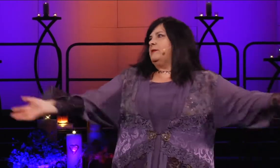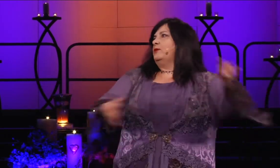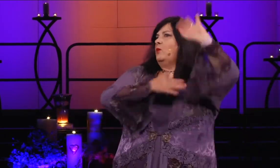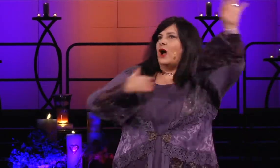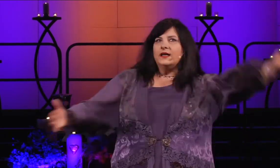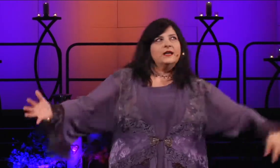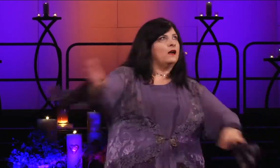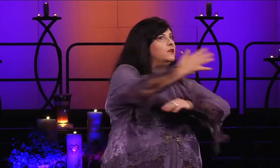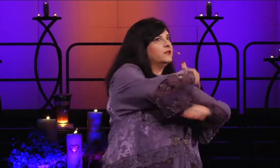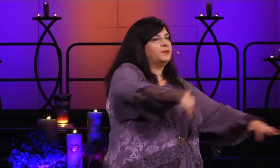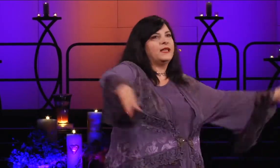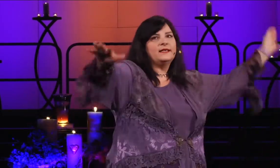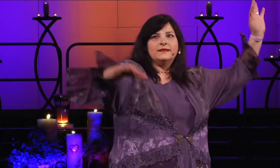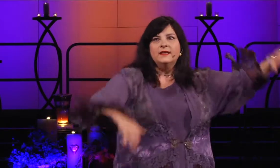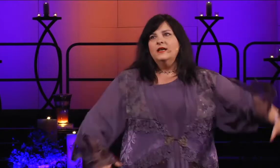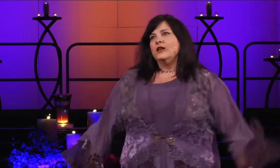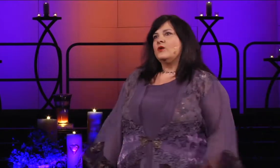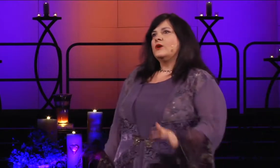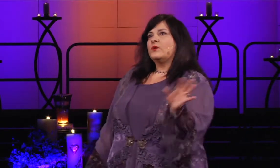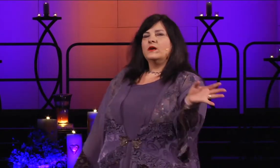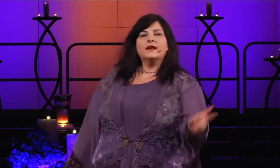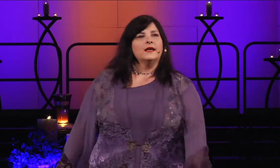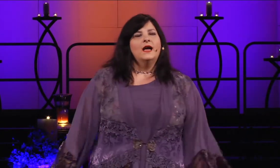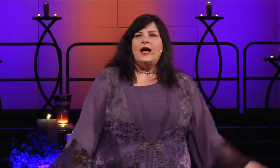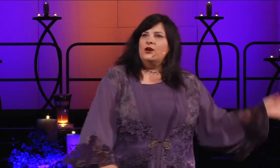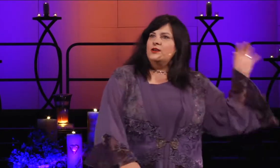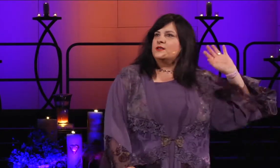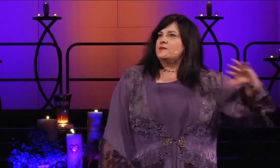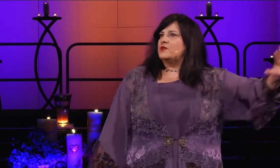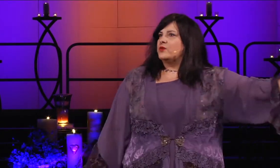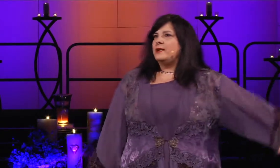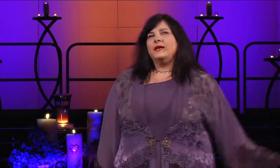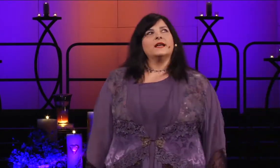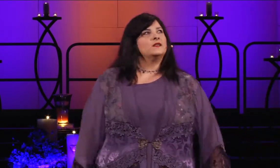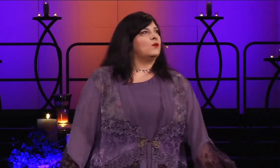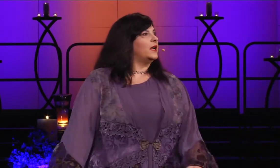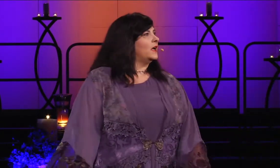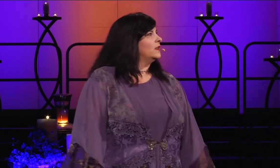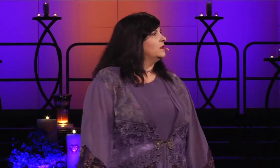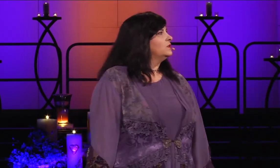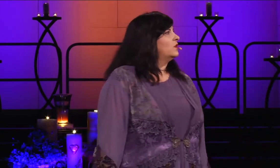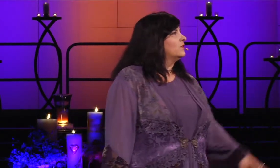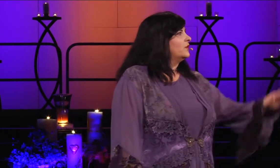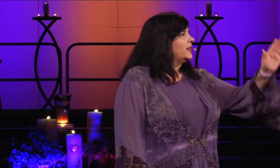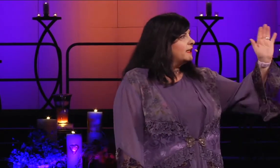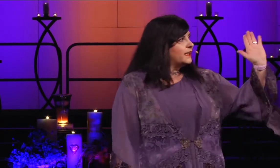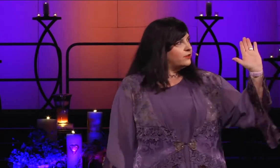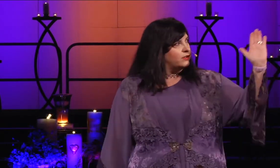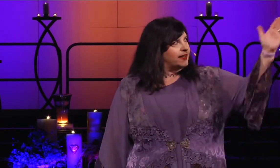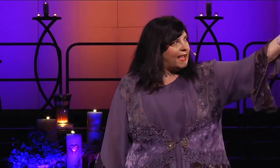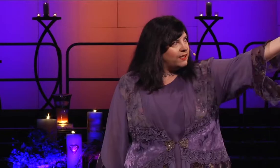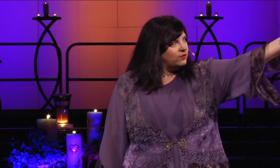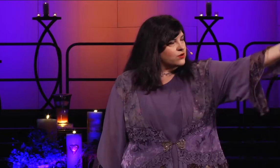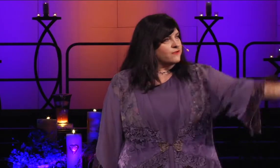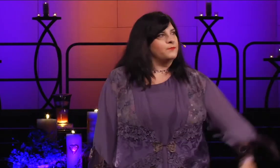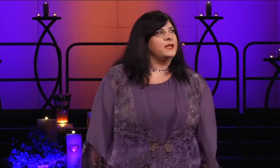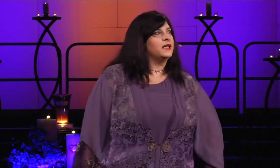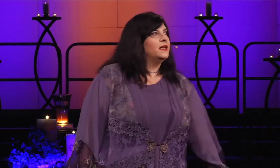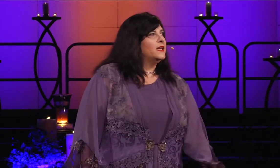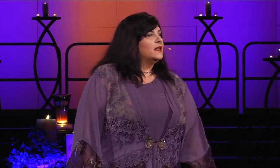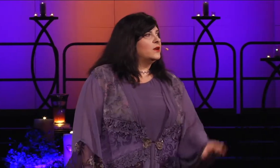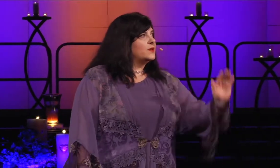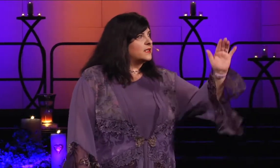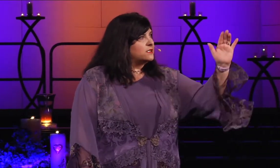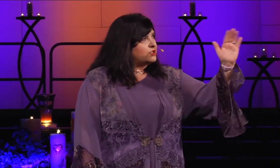and there's people walking all over the place and going to work. And I heard some screaming, and so I looked over, and a catty corner from